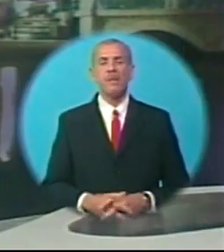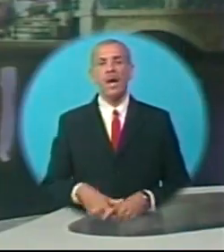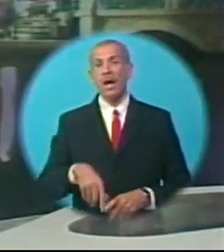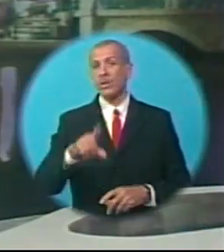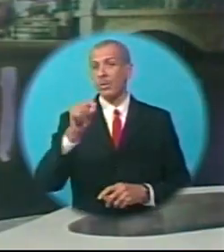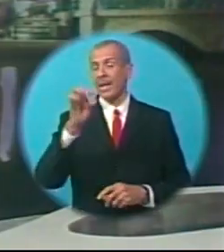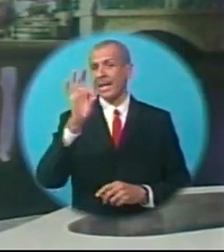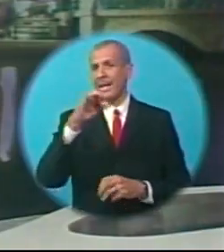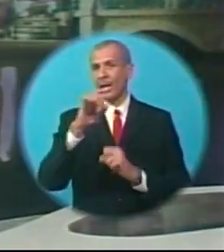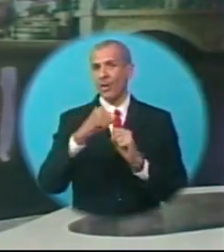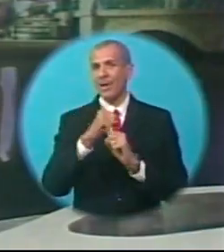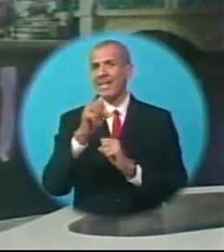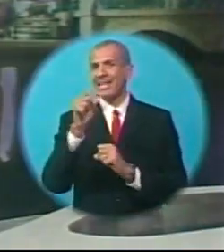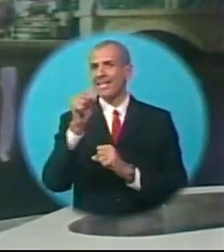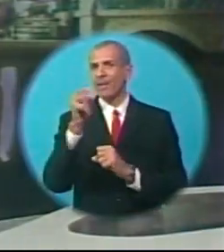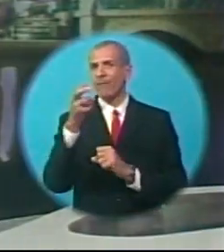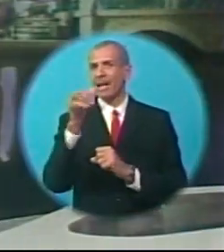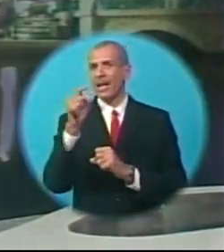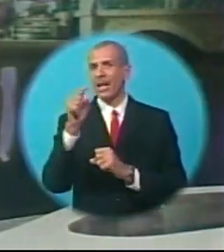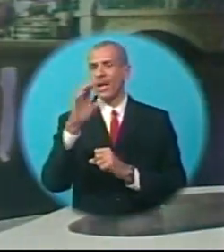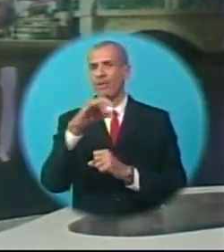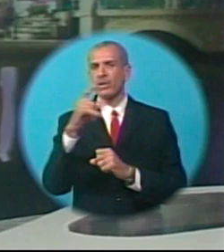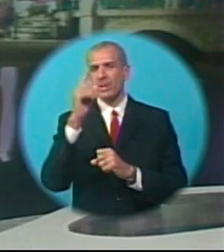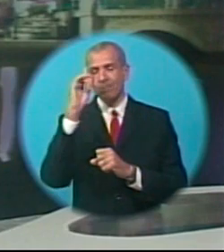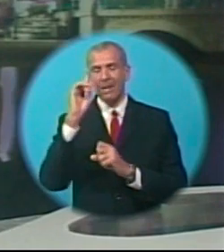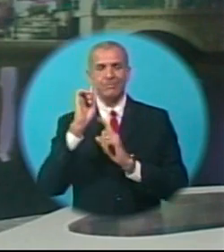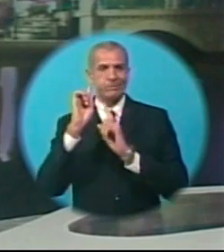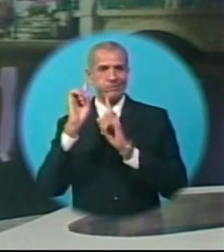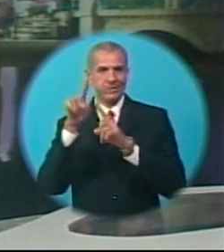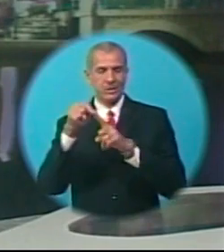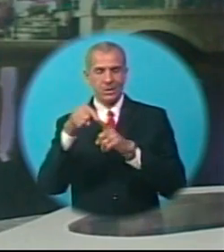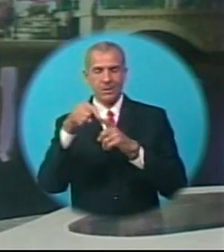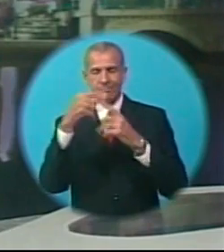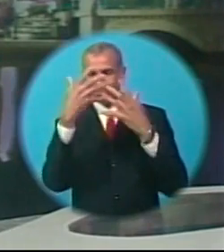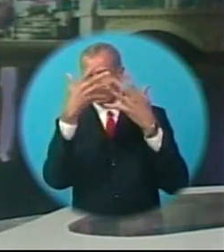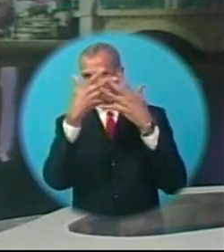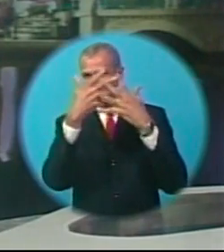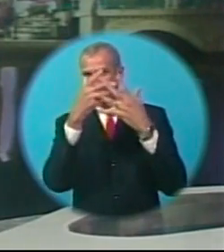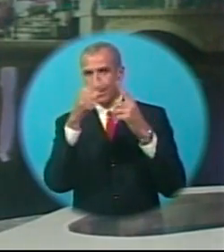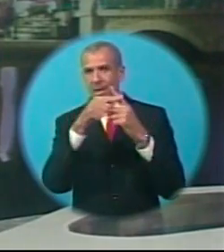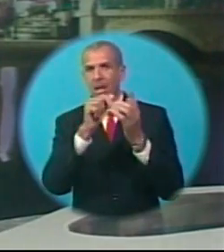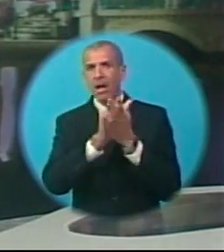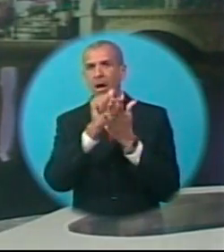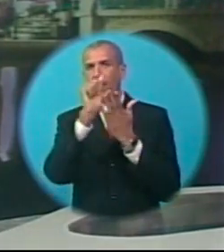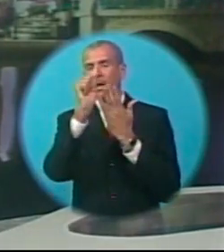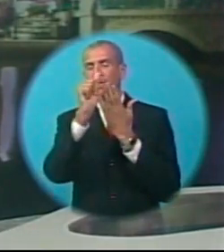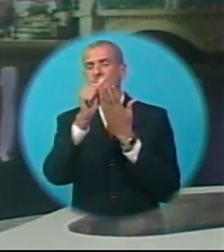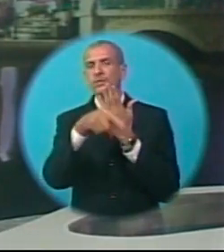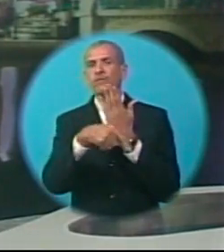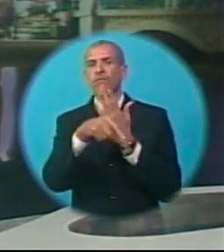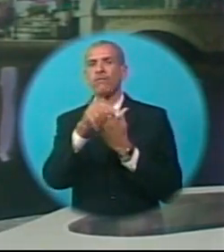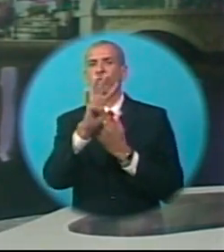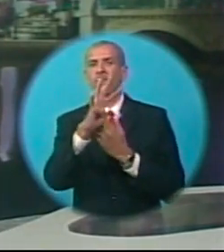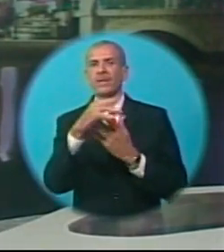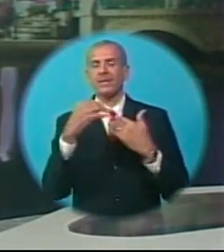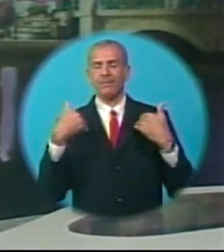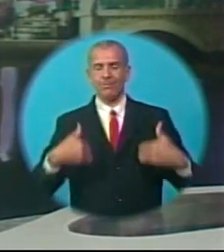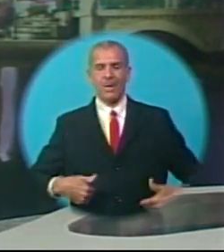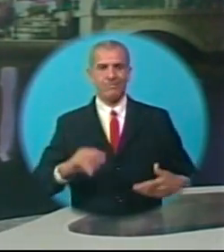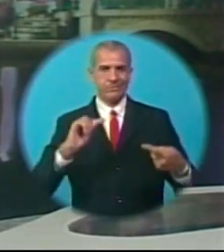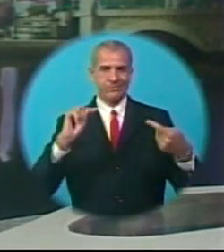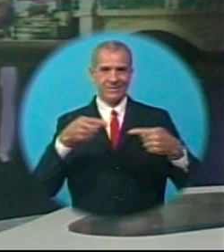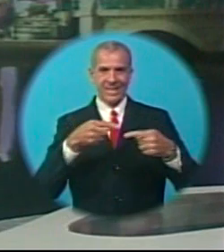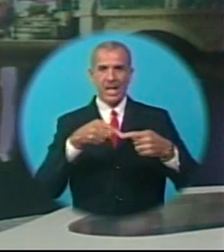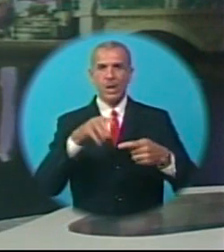A 29-year-old Silver Hill Christchurch man has been remanded to Dodds Prison until August 4th on a charge of serious bodily harm.